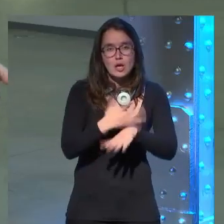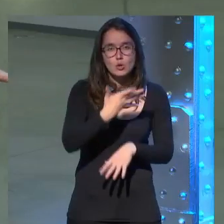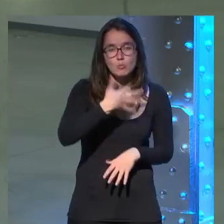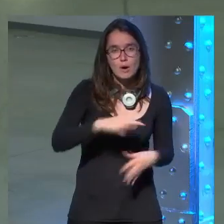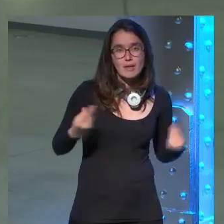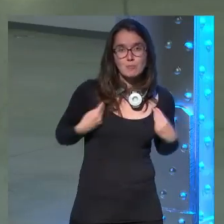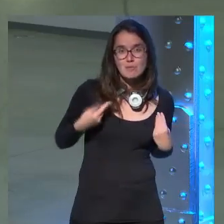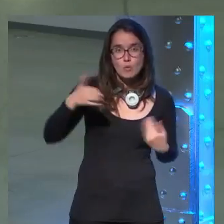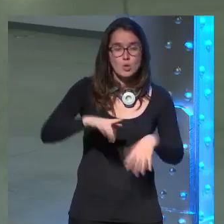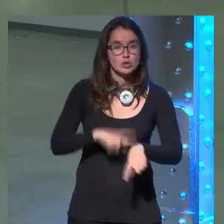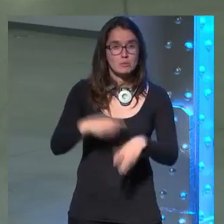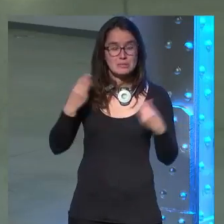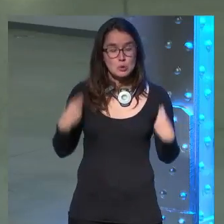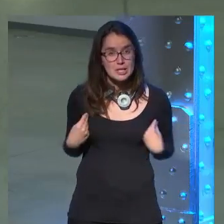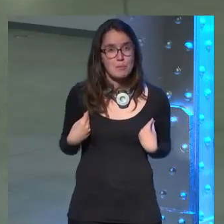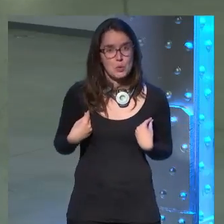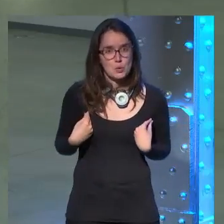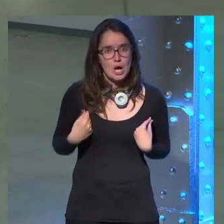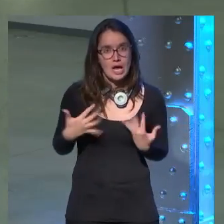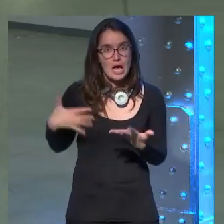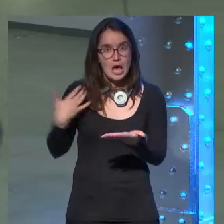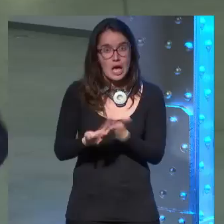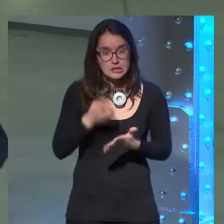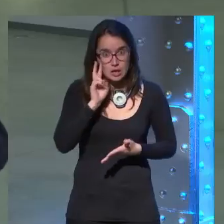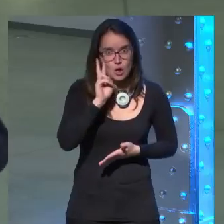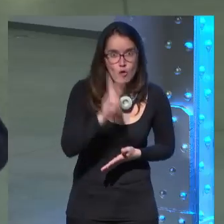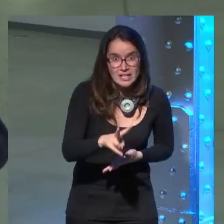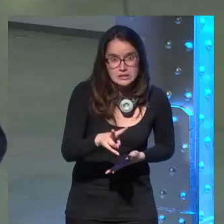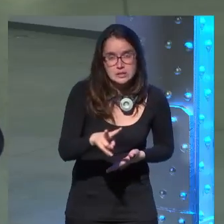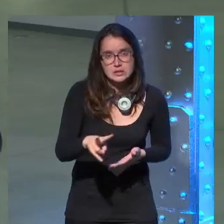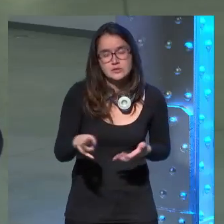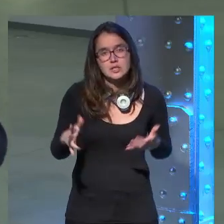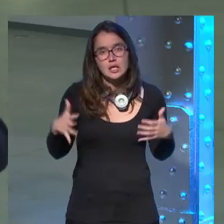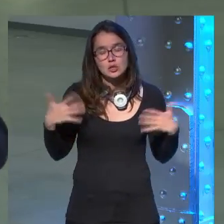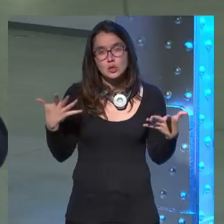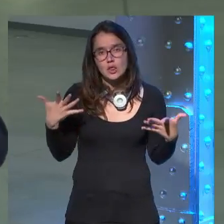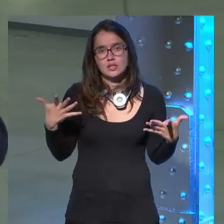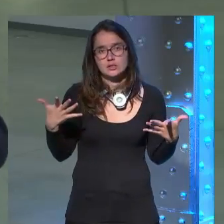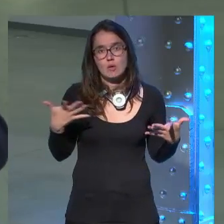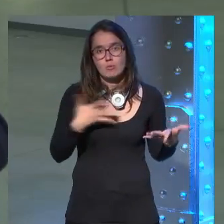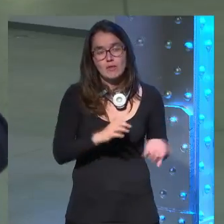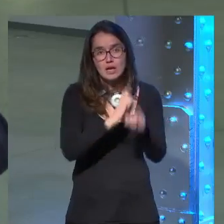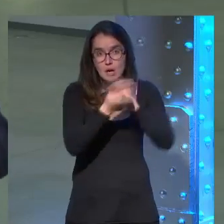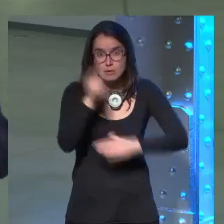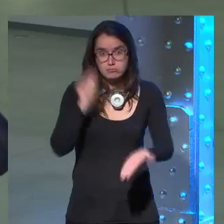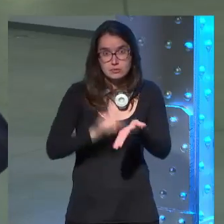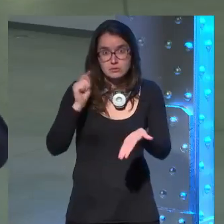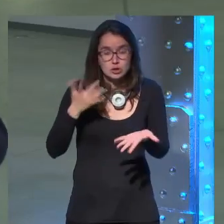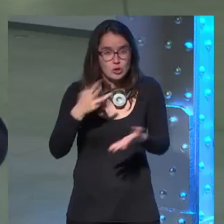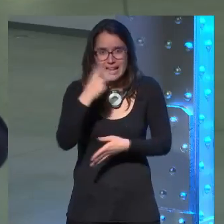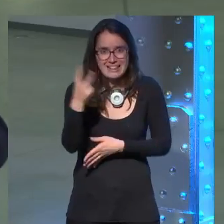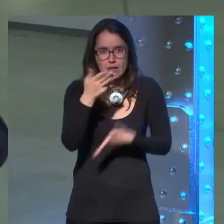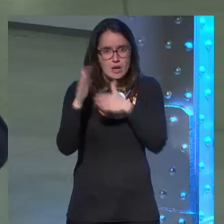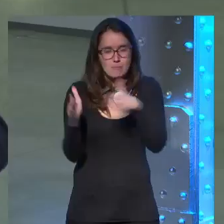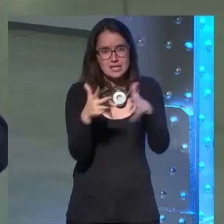dead at the same time until you observe it, and then it has to make up its mind. So that's all you need to know for the joke. So the policeman goes round to the